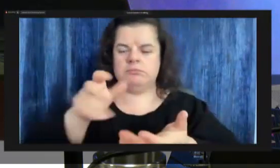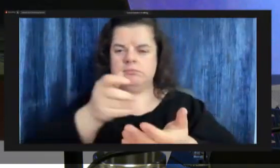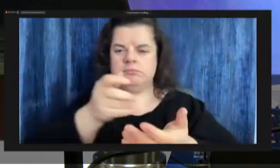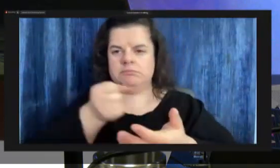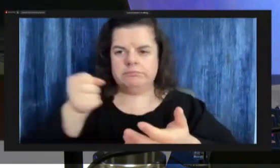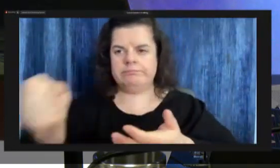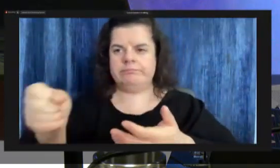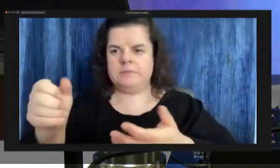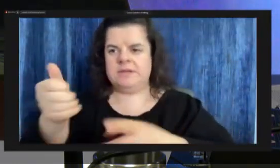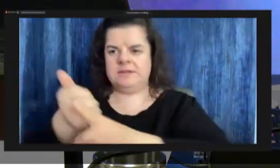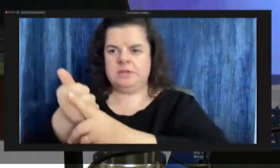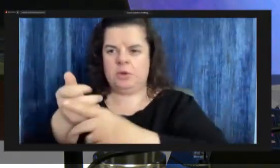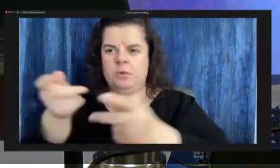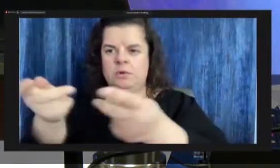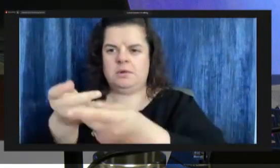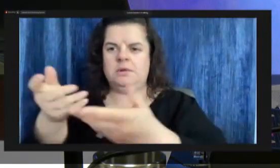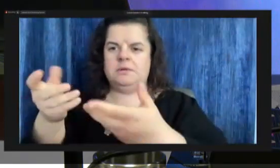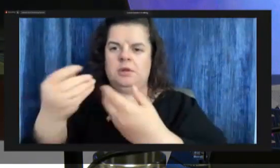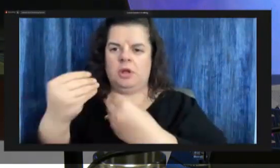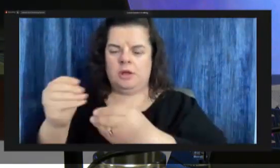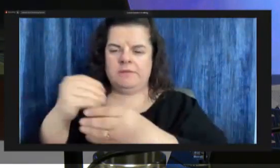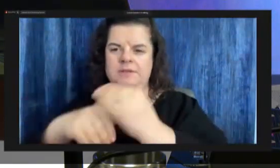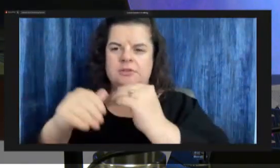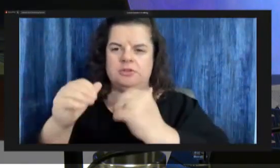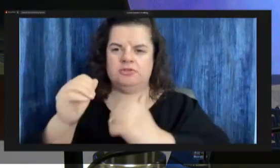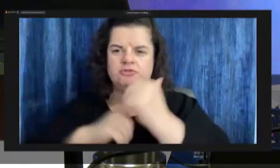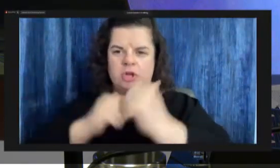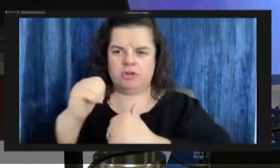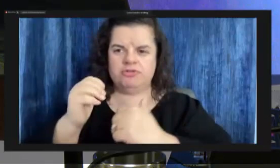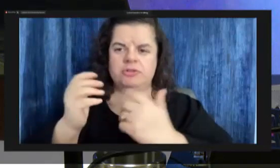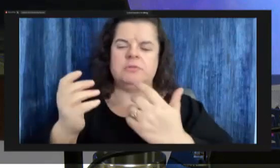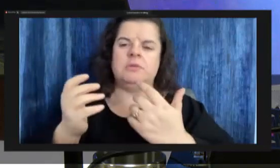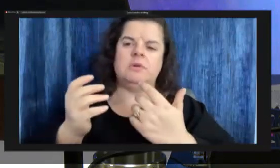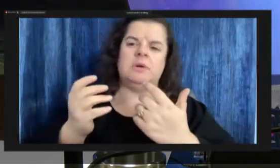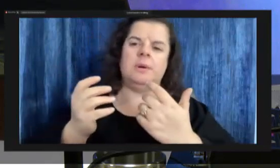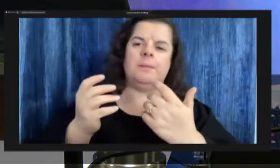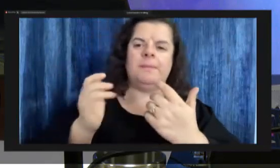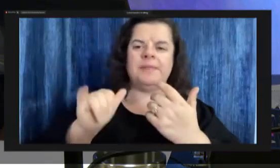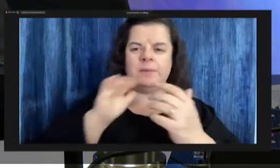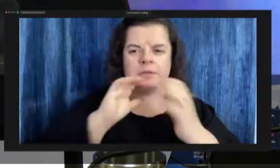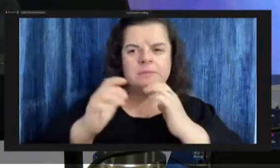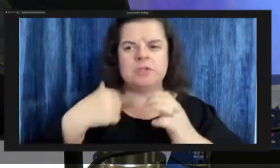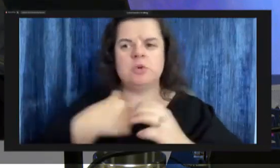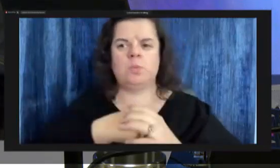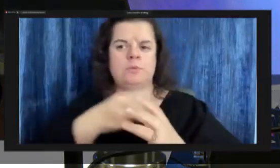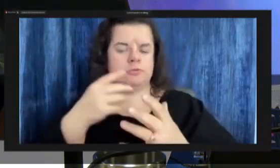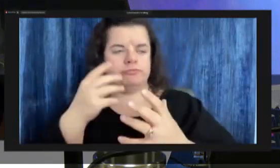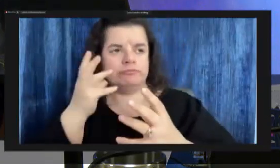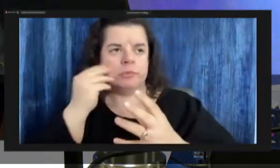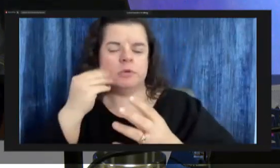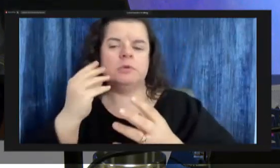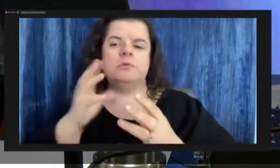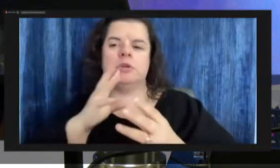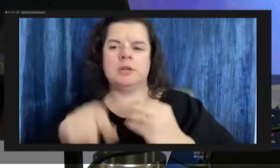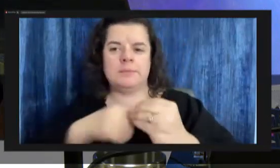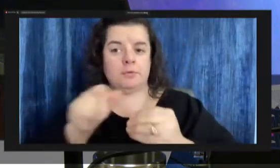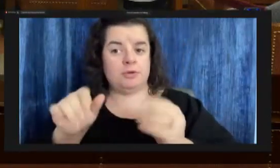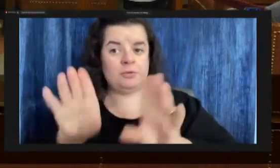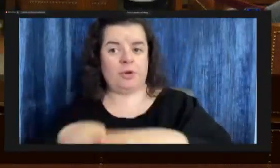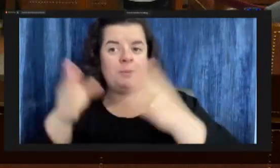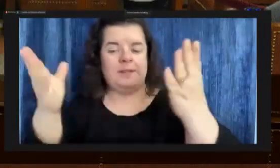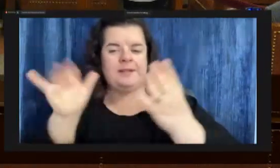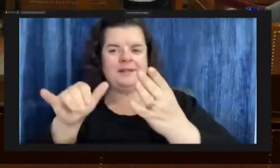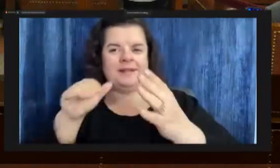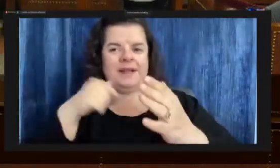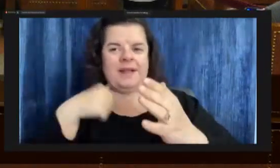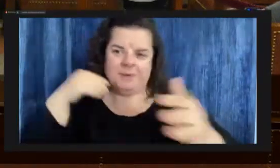landing on office place within the structure of the administration? It was a conversation we were having. So yeah. So you opened that door. And so I'm going to walk